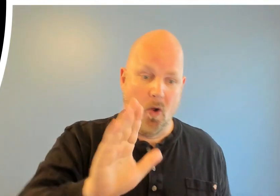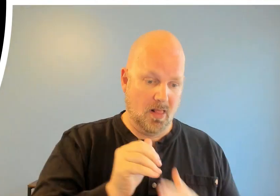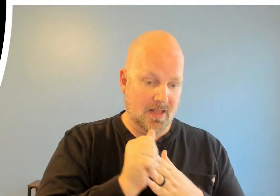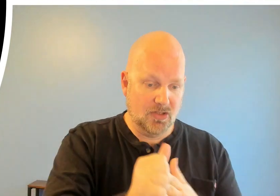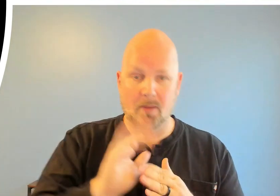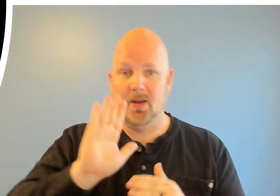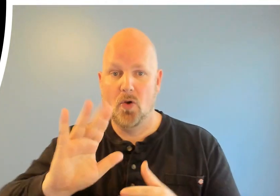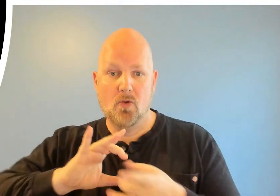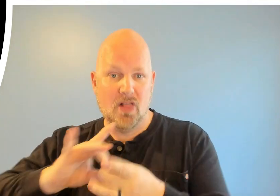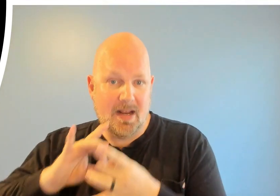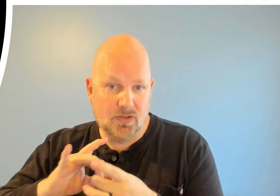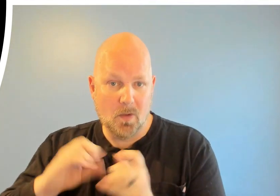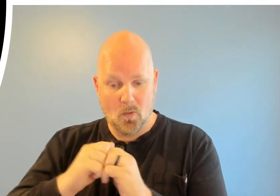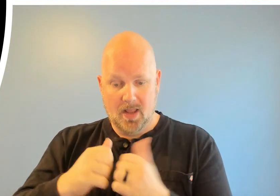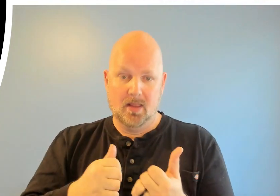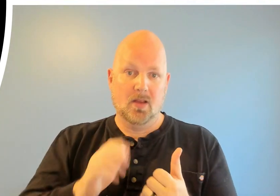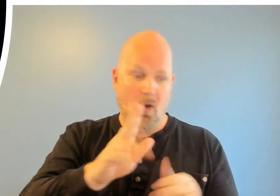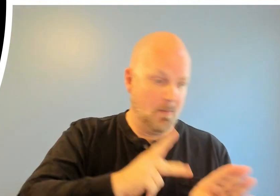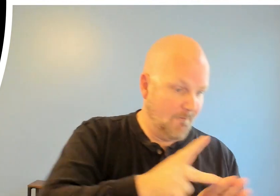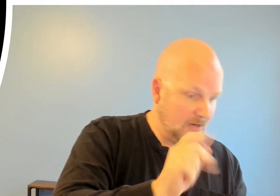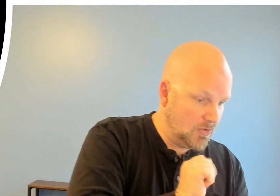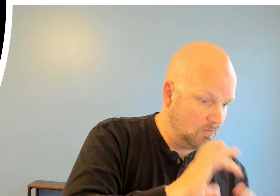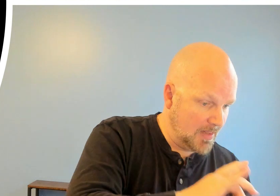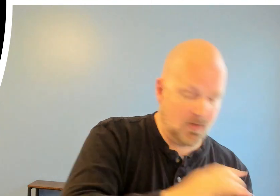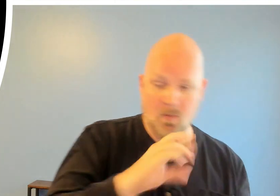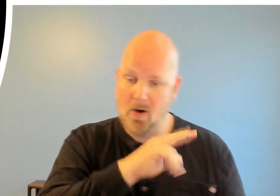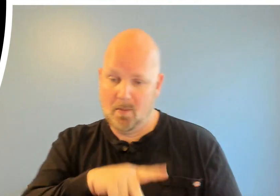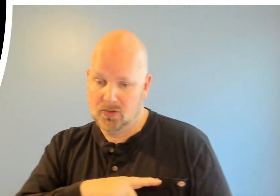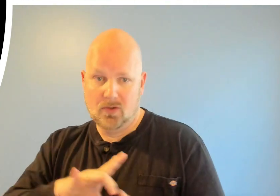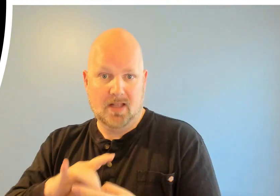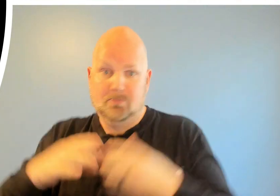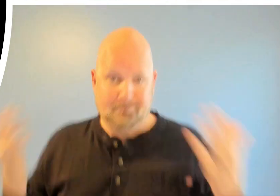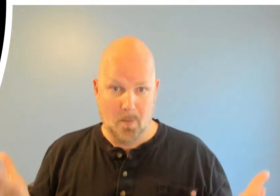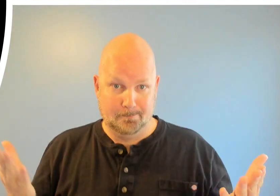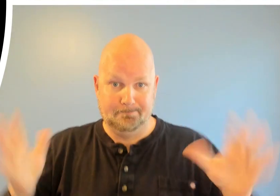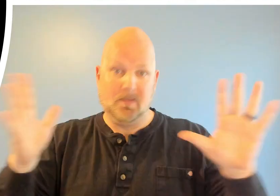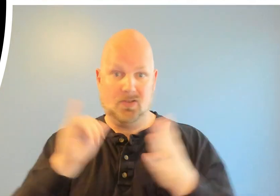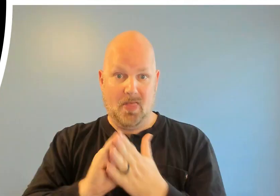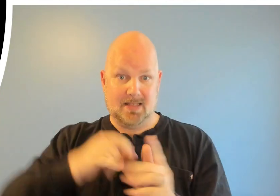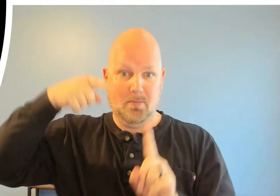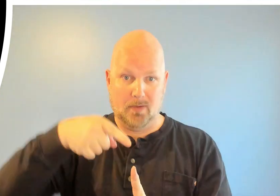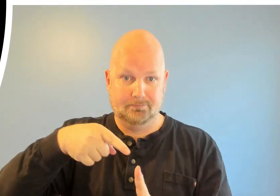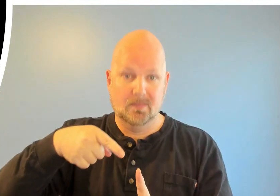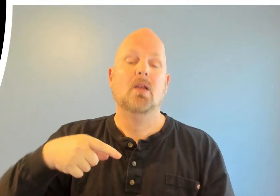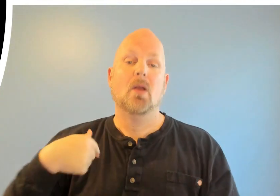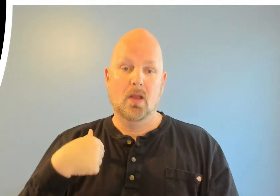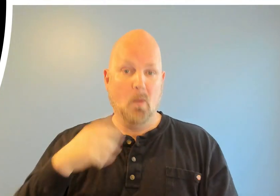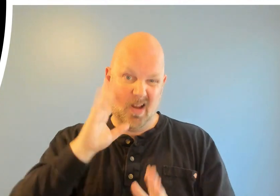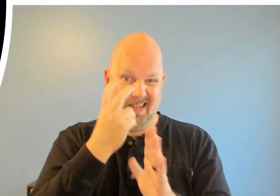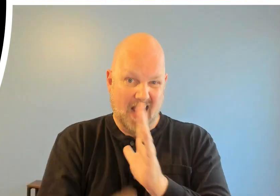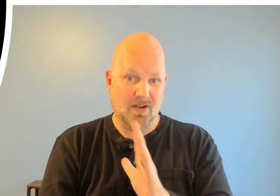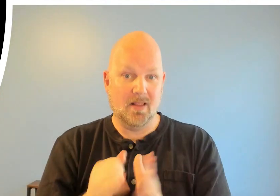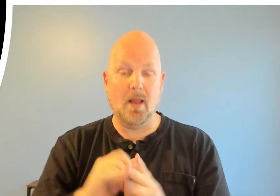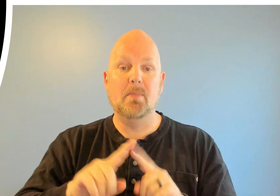your leadership and towards your relationships with either your professional relationships or your personal relationships. So that's it. That's what we're going to dive